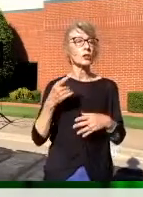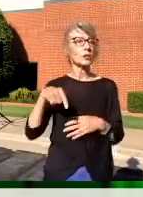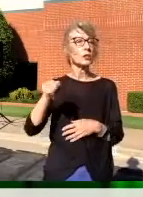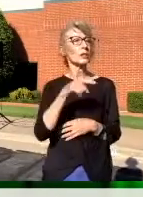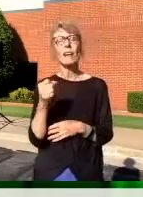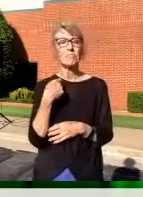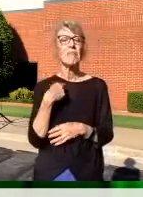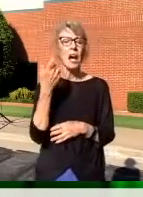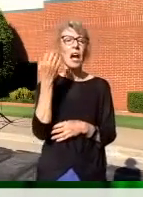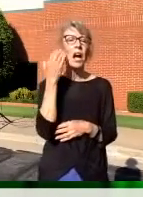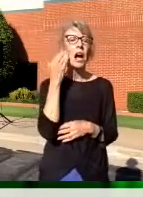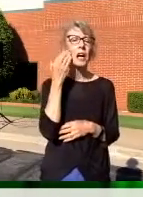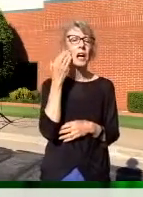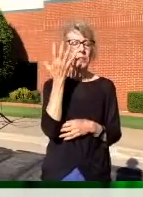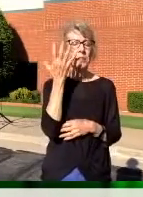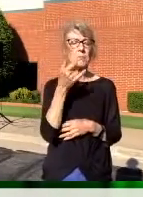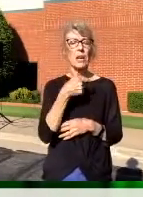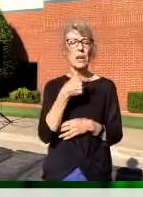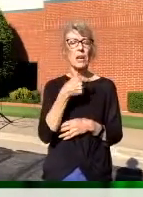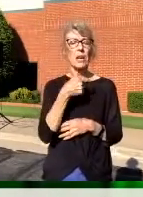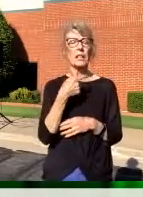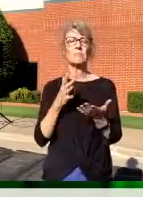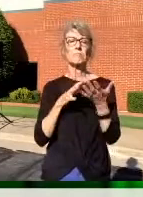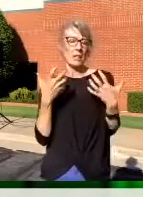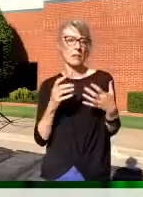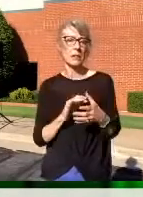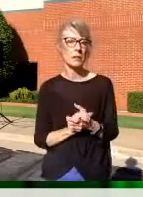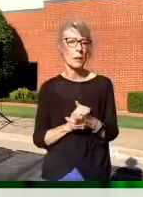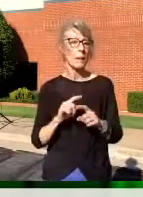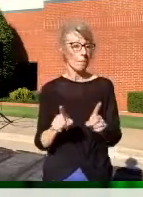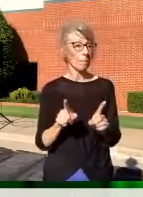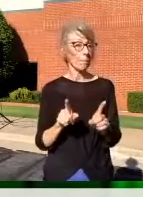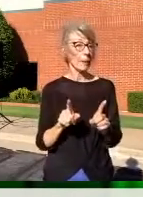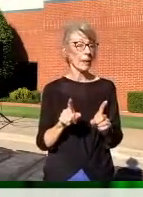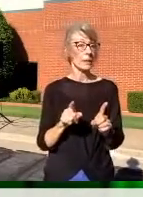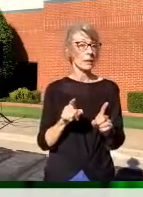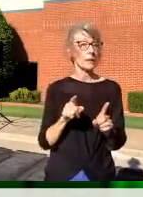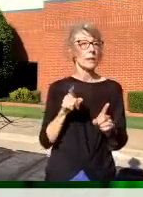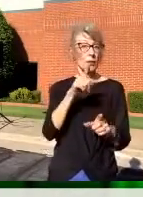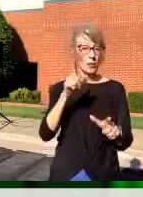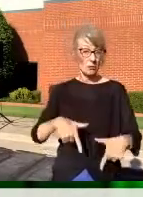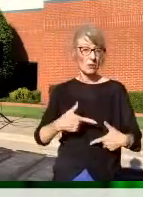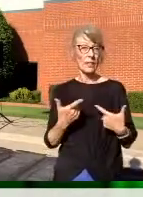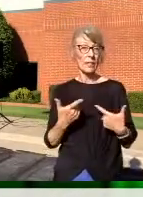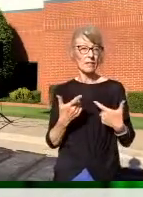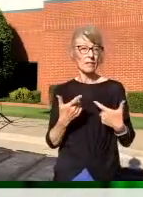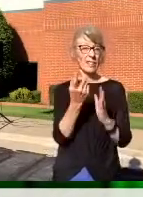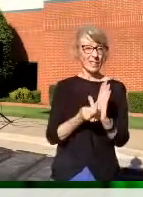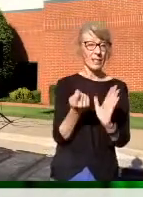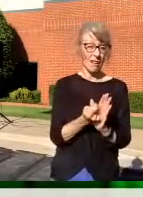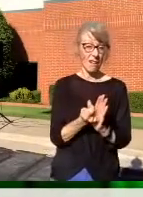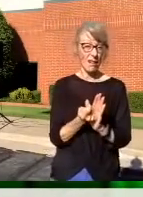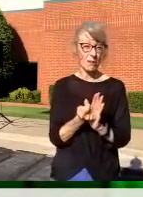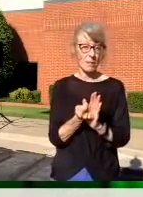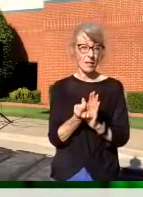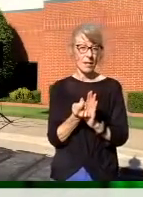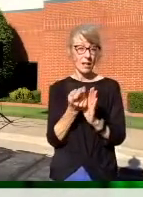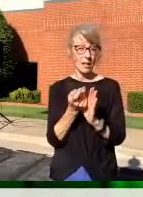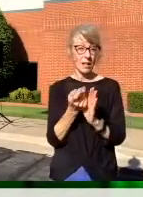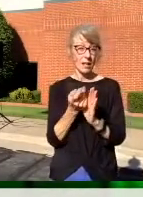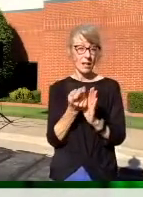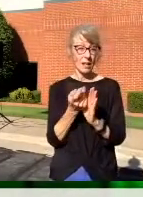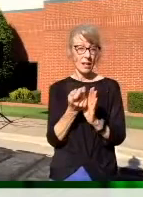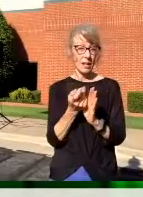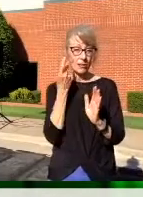have said, oh, this makes a lot of sense. If you had been there when this originally happened, you would have said, what's he doing? What has